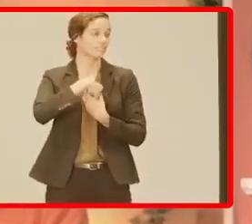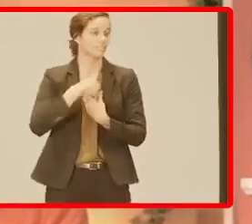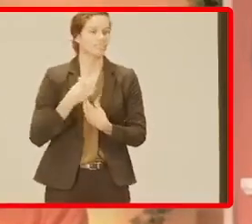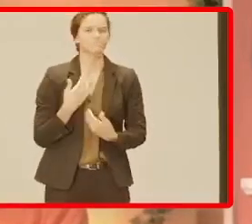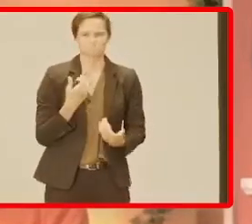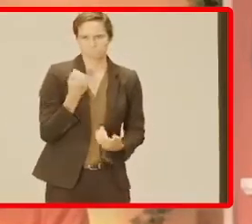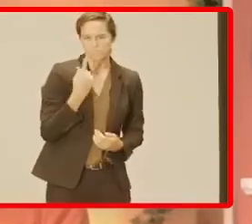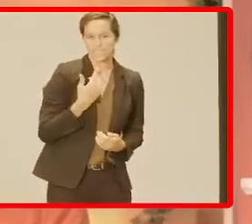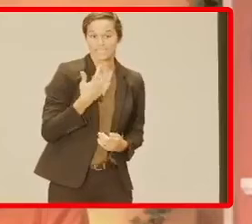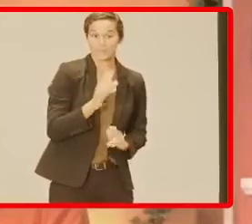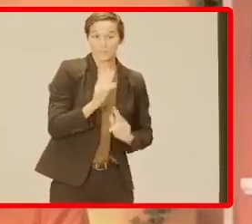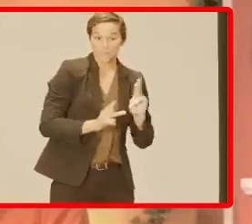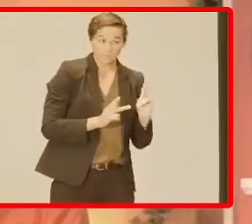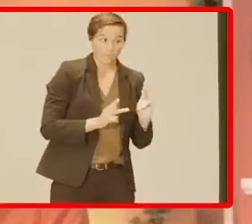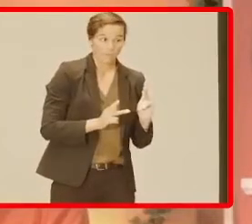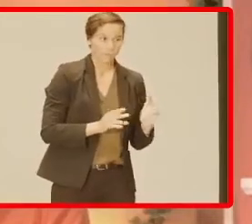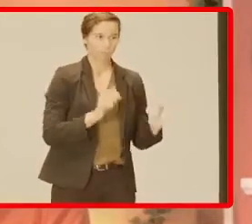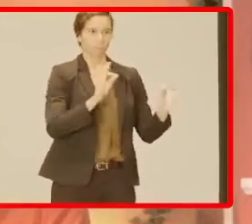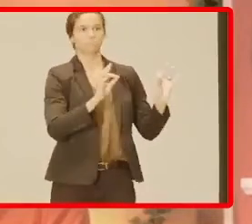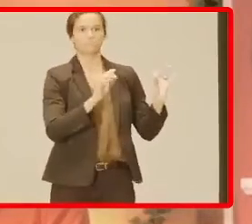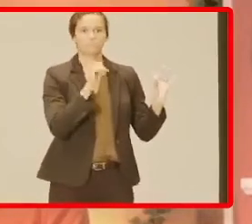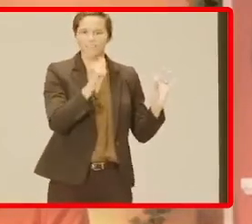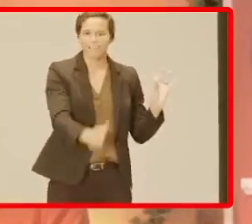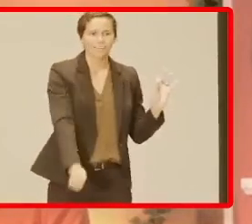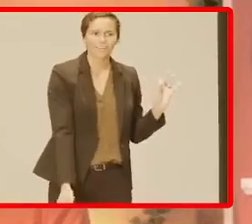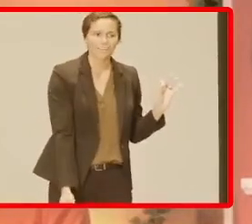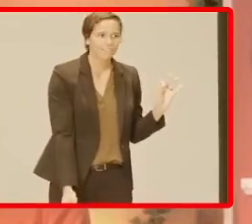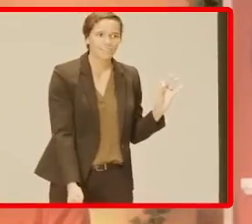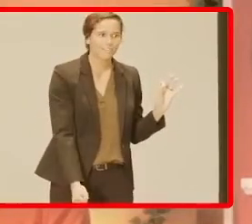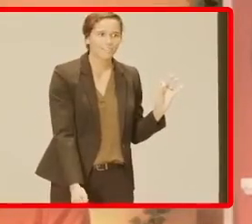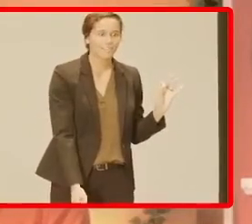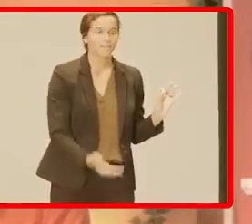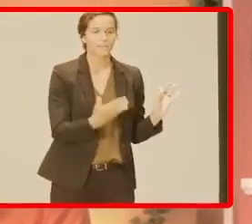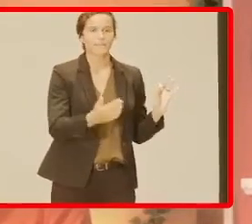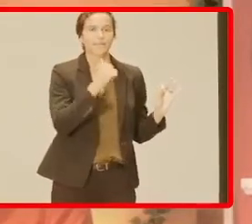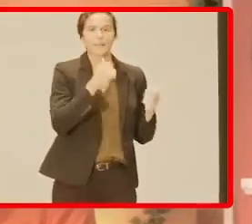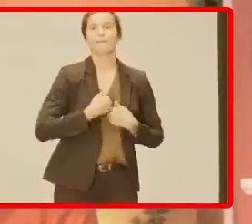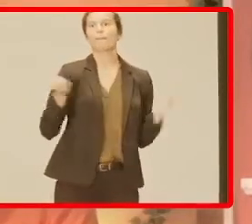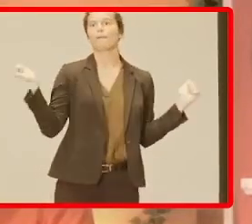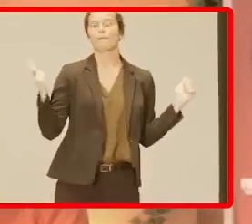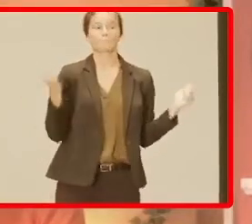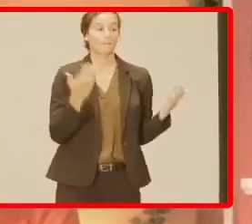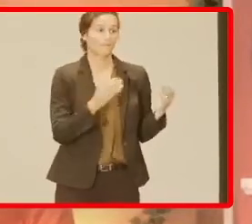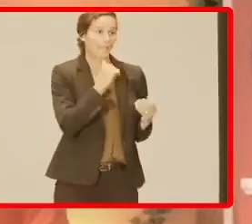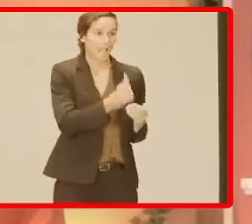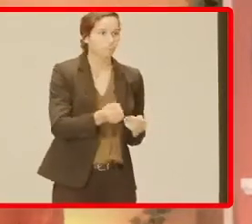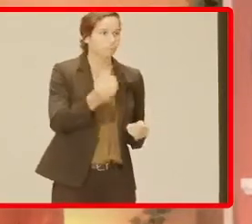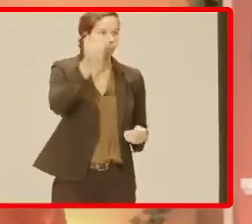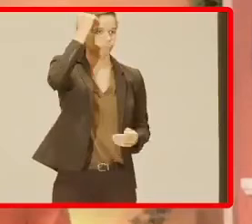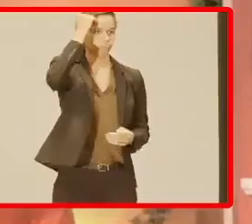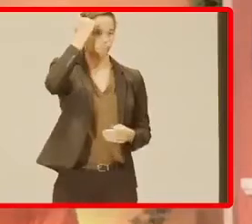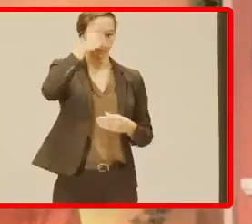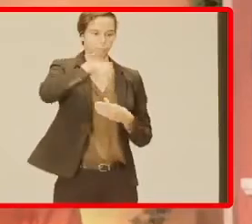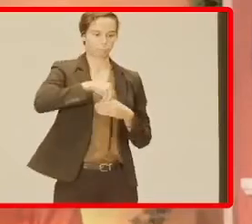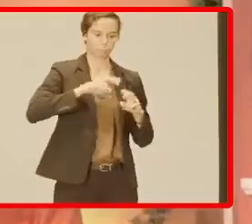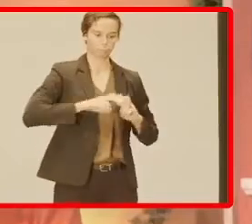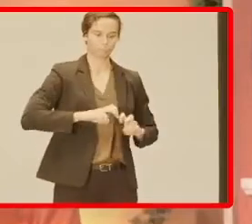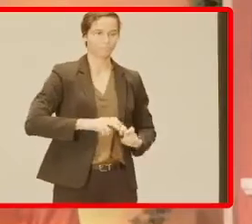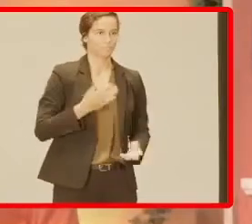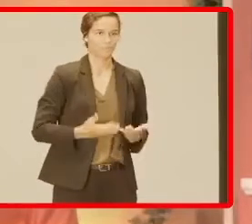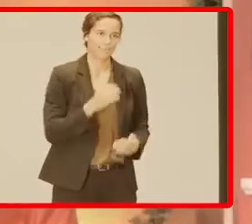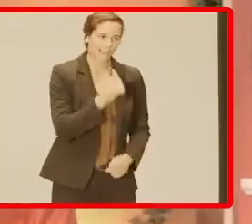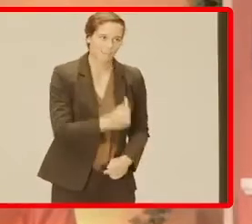have issues too. They're just maybe not as aware of it, right? Please,